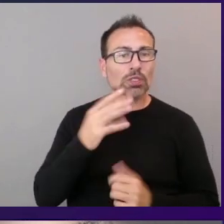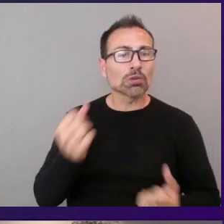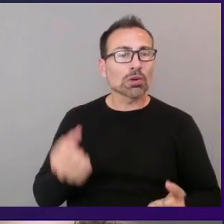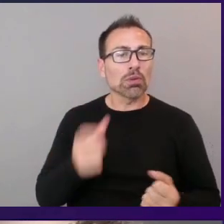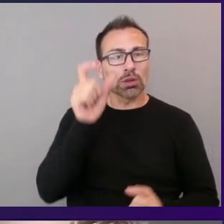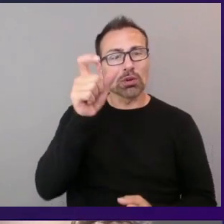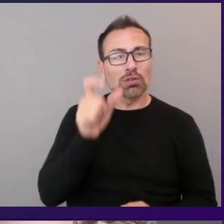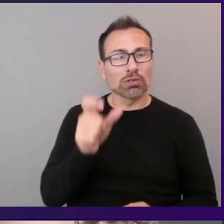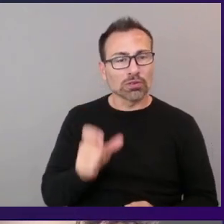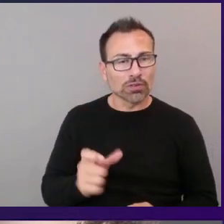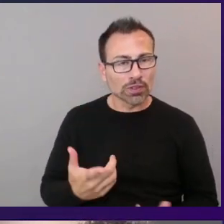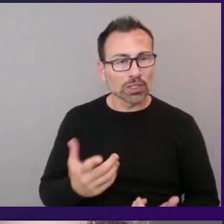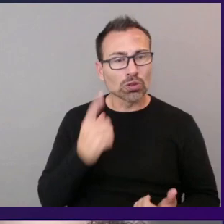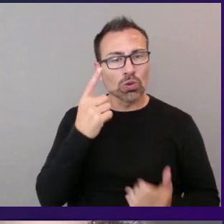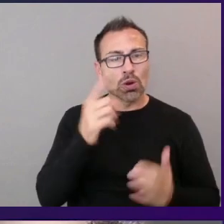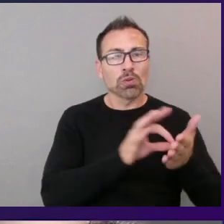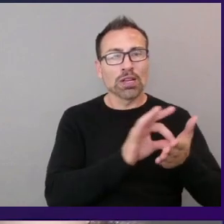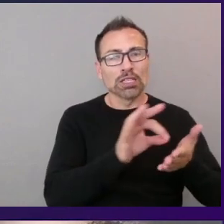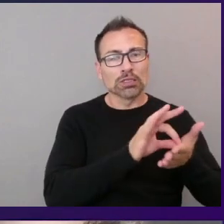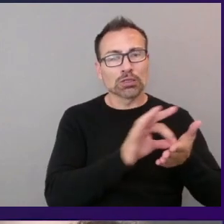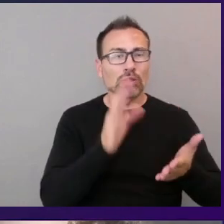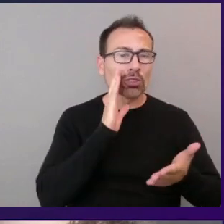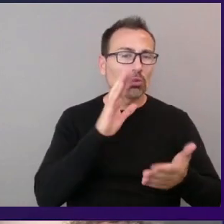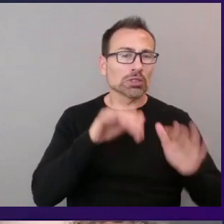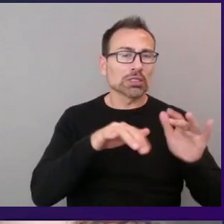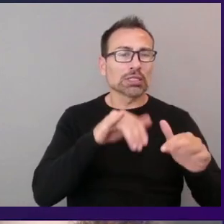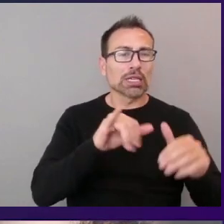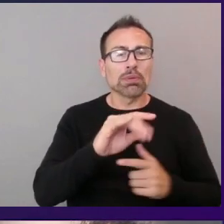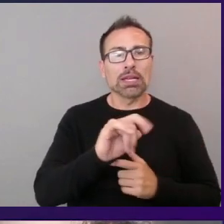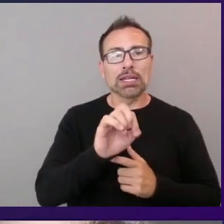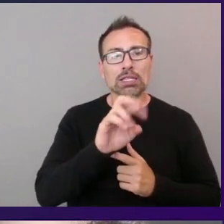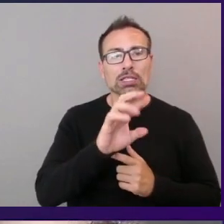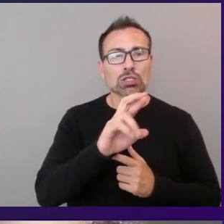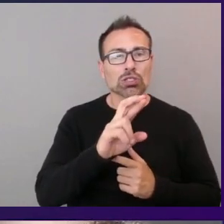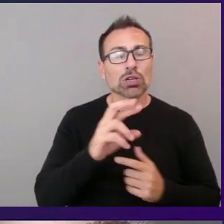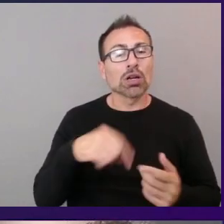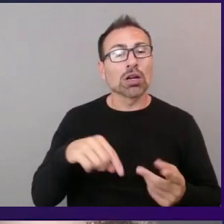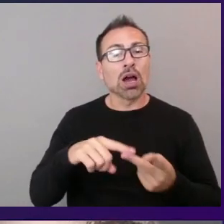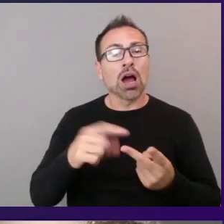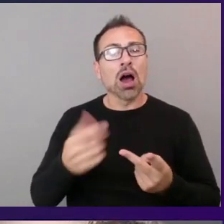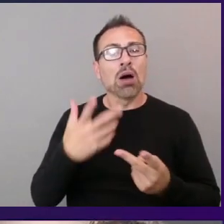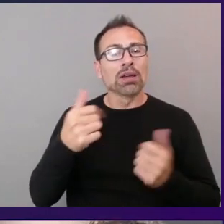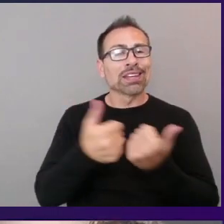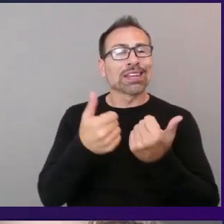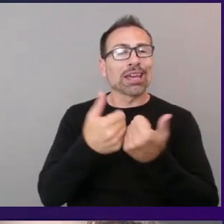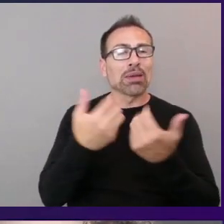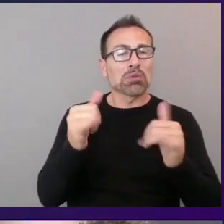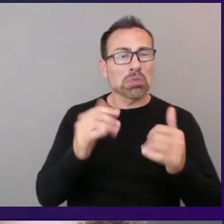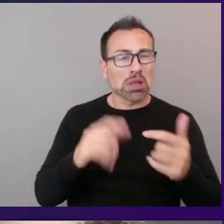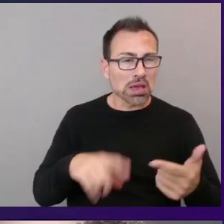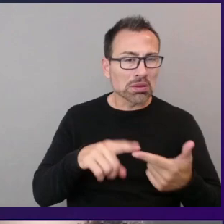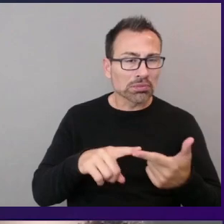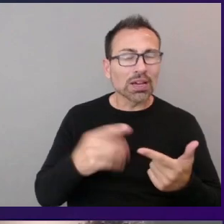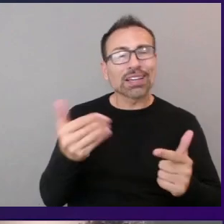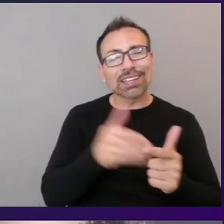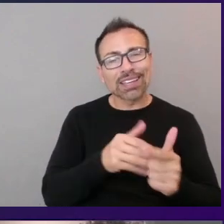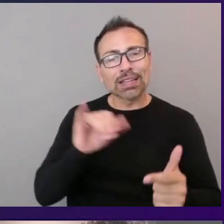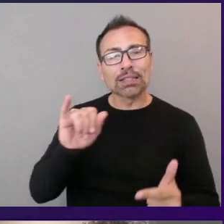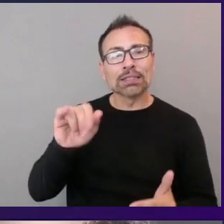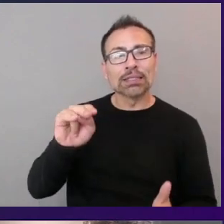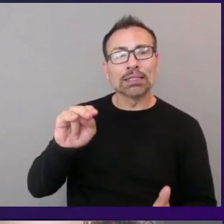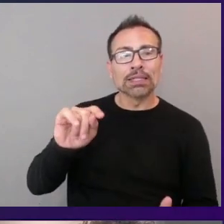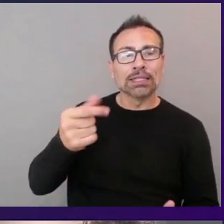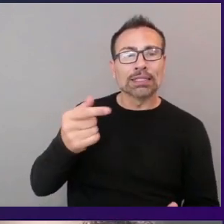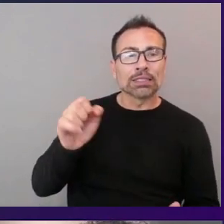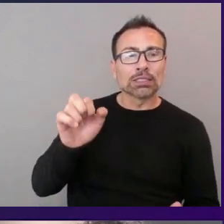of type integer. Number of games played, again, that's an integer. And then we have the